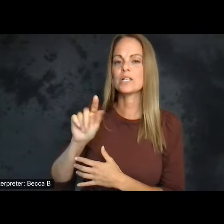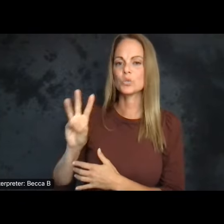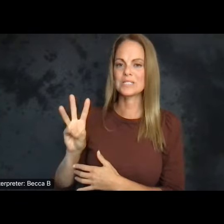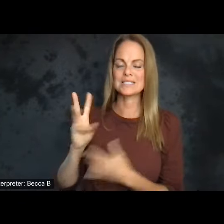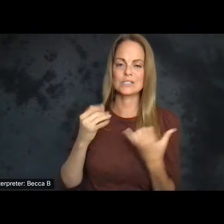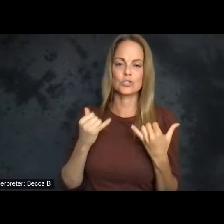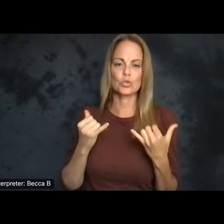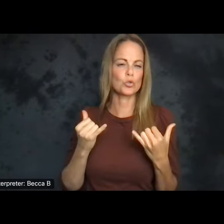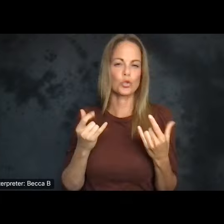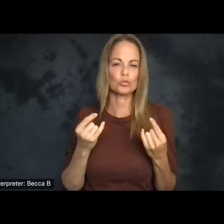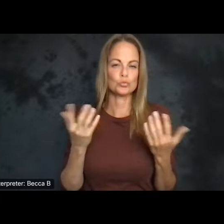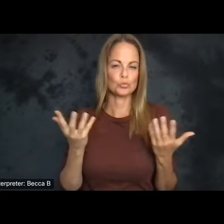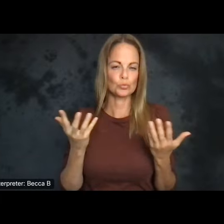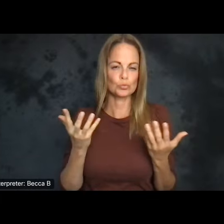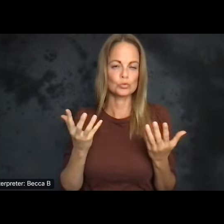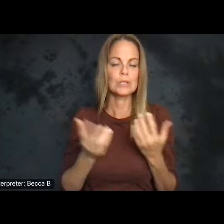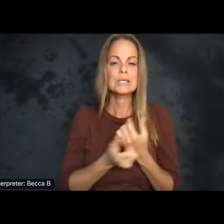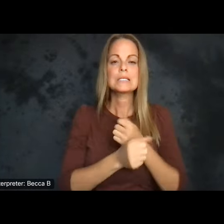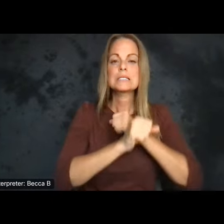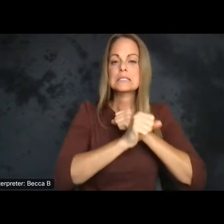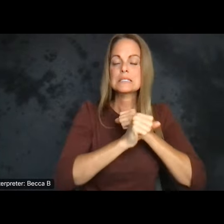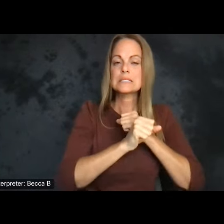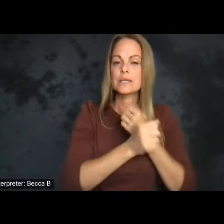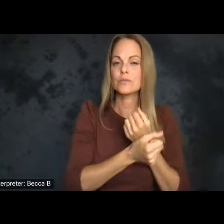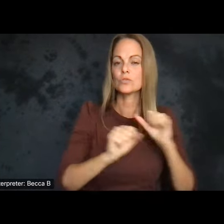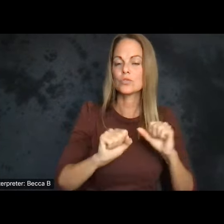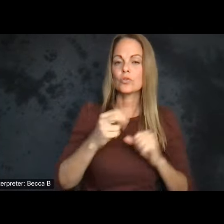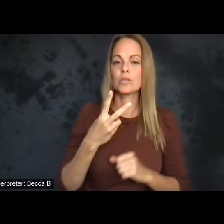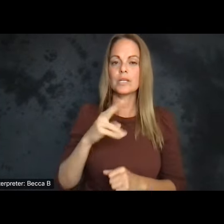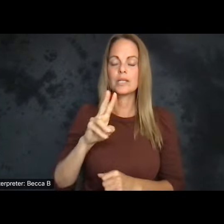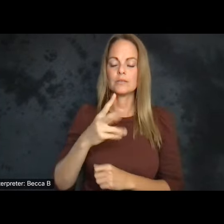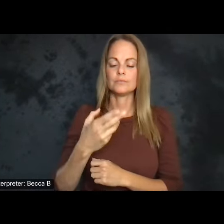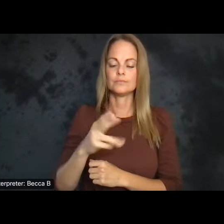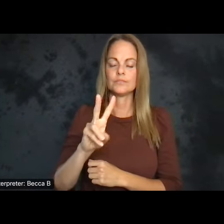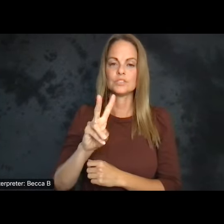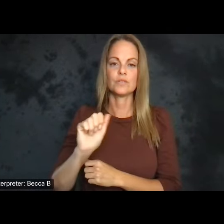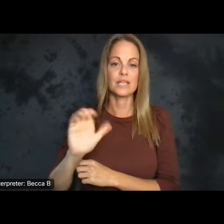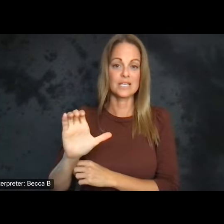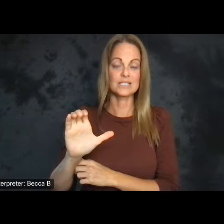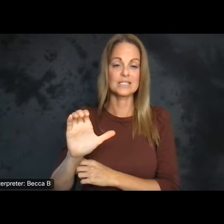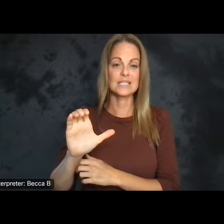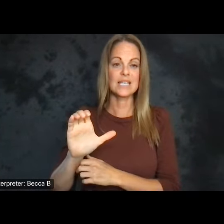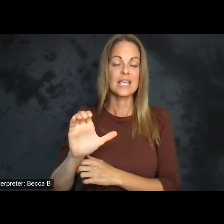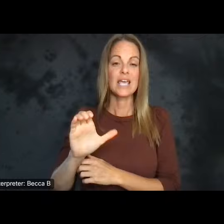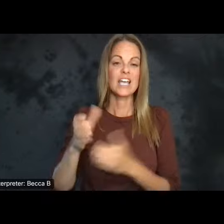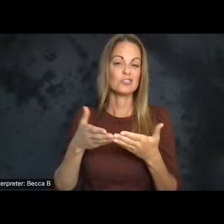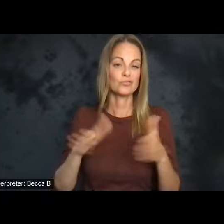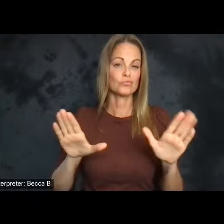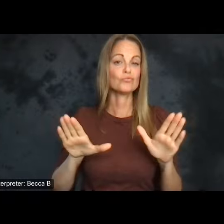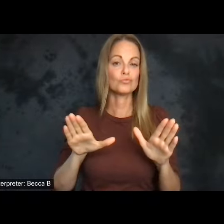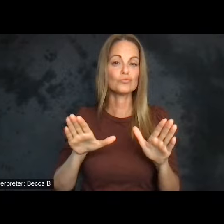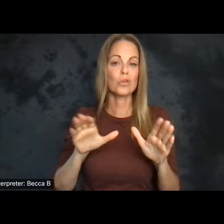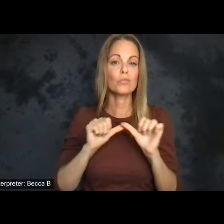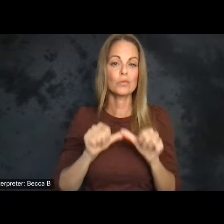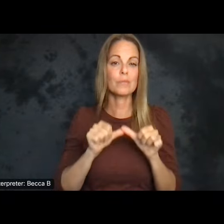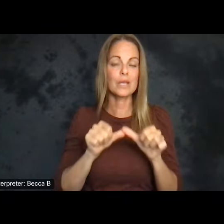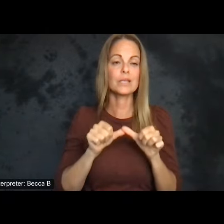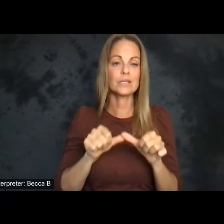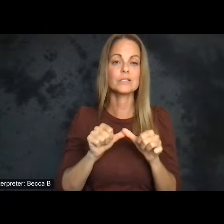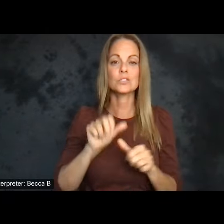currently doing is we have safety security systems, HVAC systems, and general maintenance as part of our base budget. And you see it's for